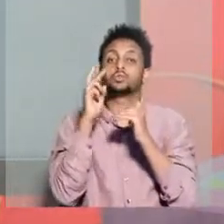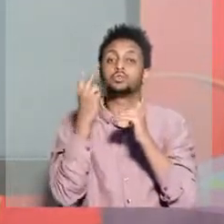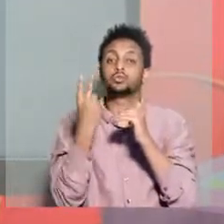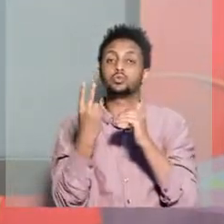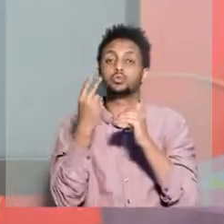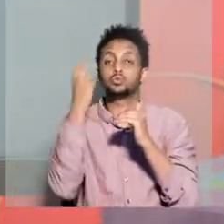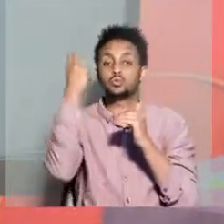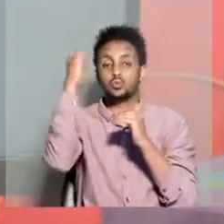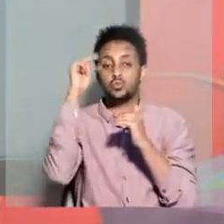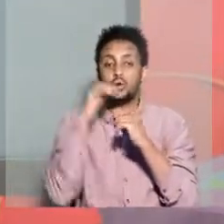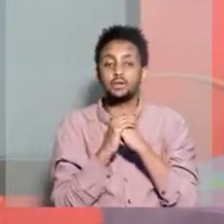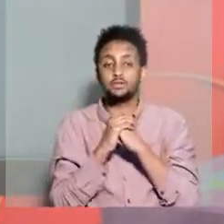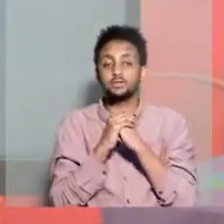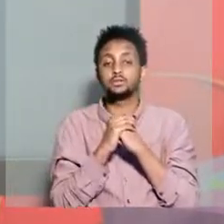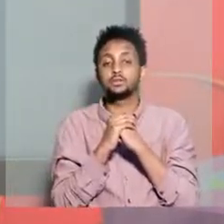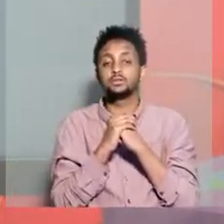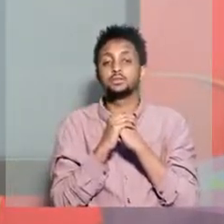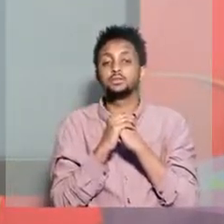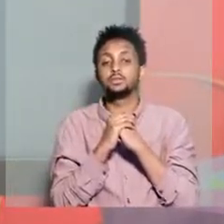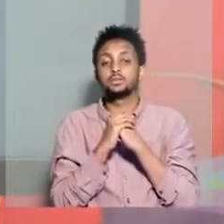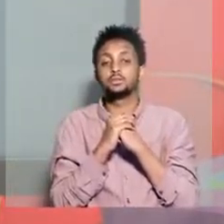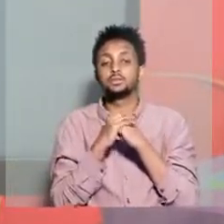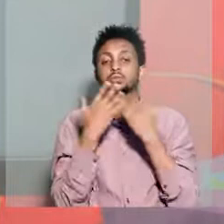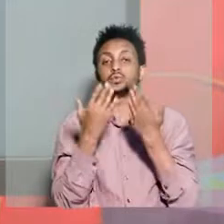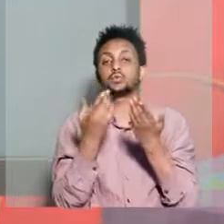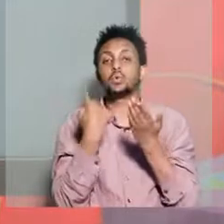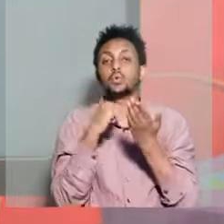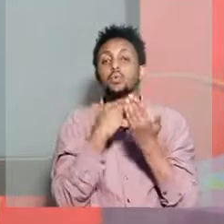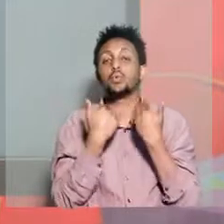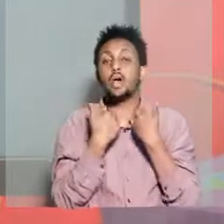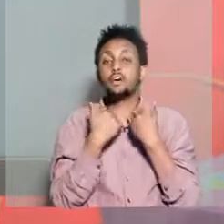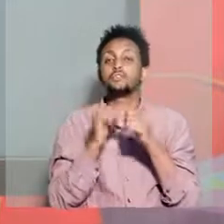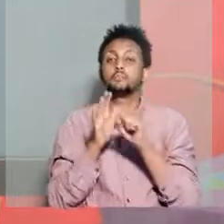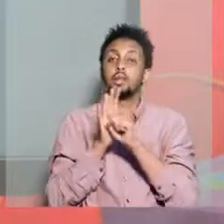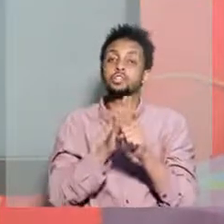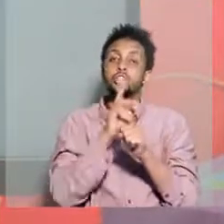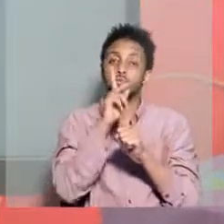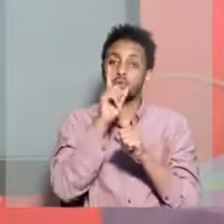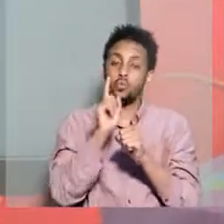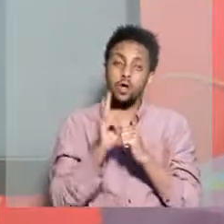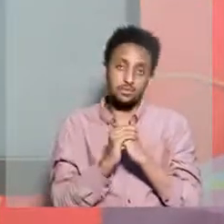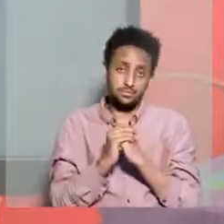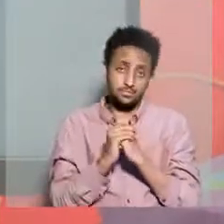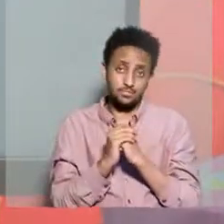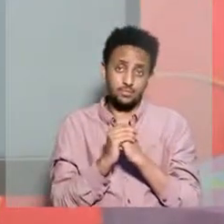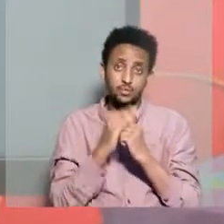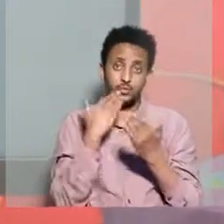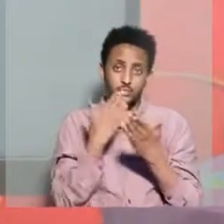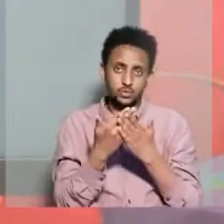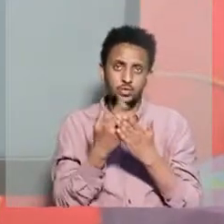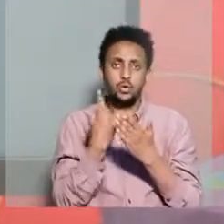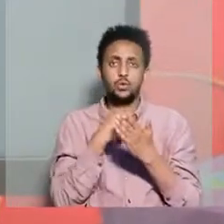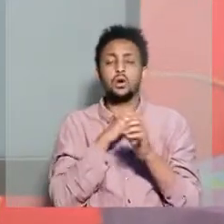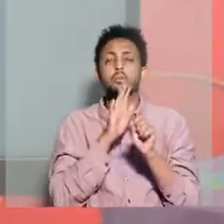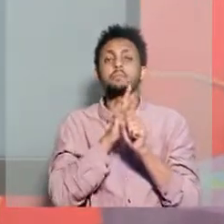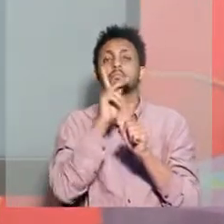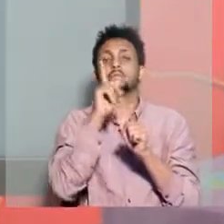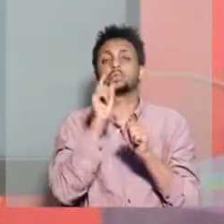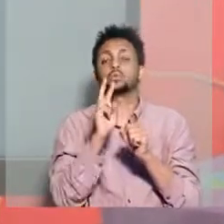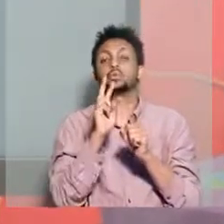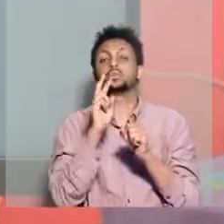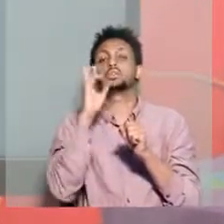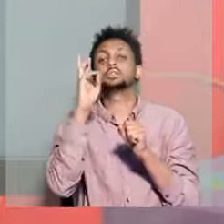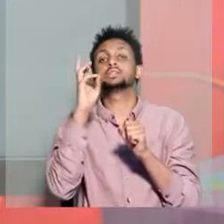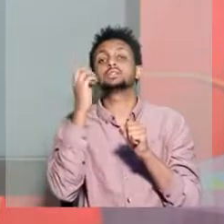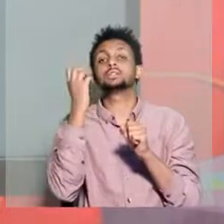V2 squared. V2 squared. So here we have pressure P1. Okay, good. We have pressure P2,